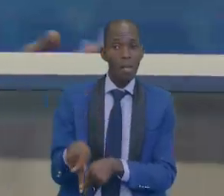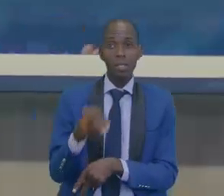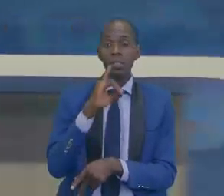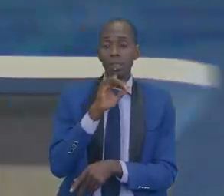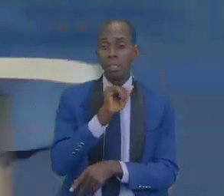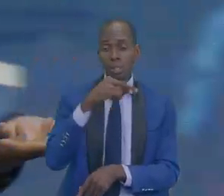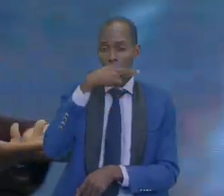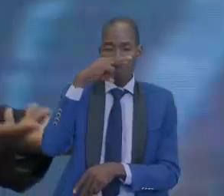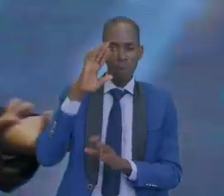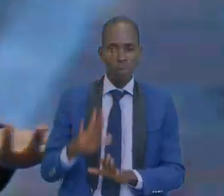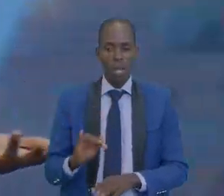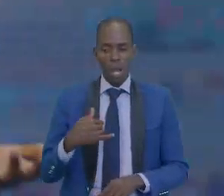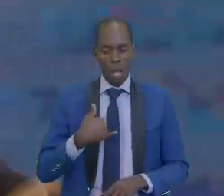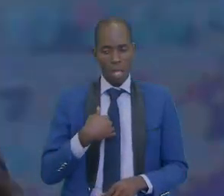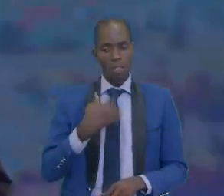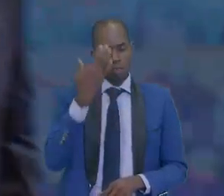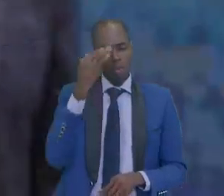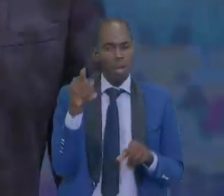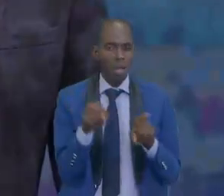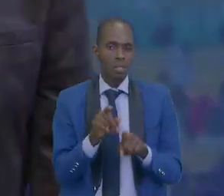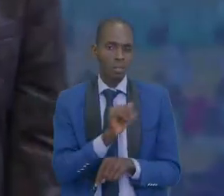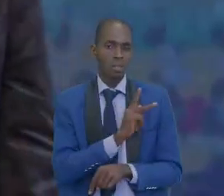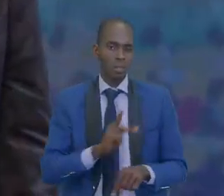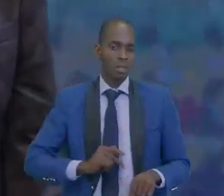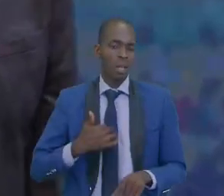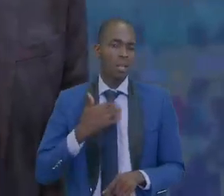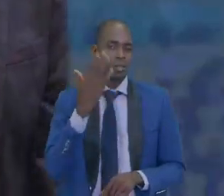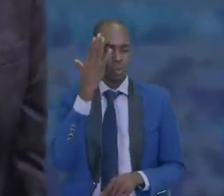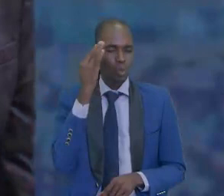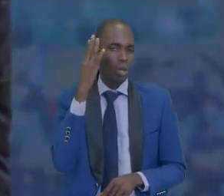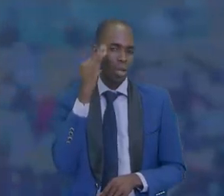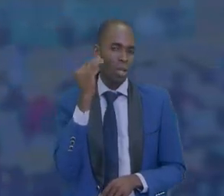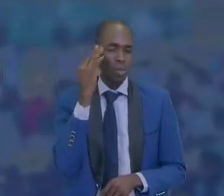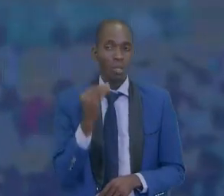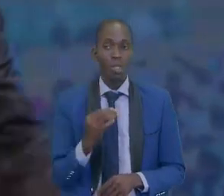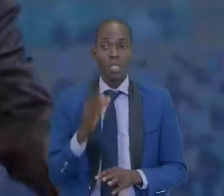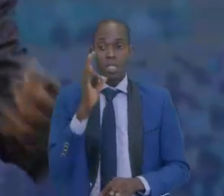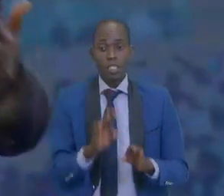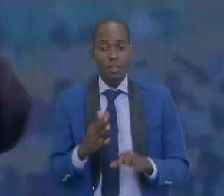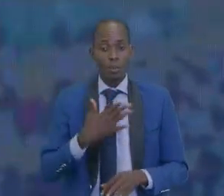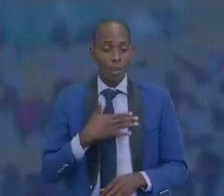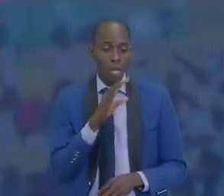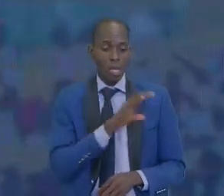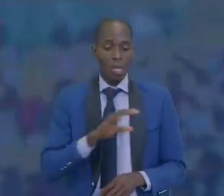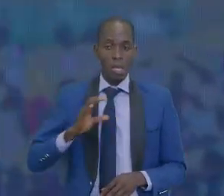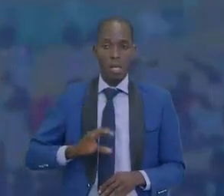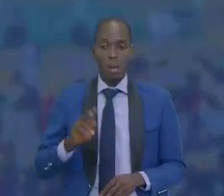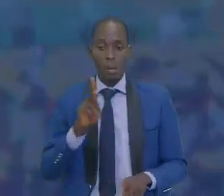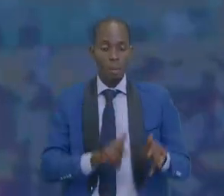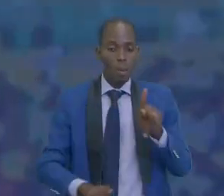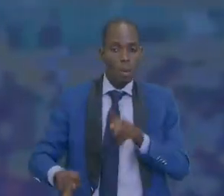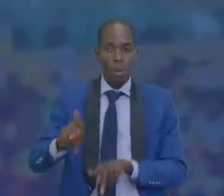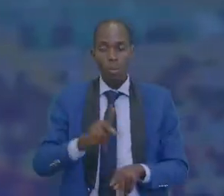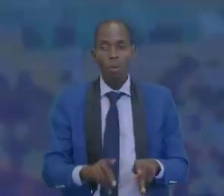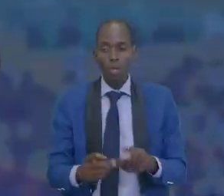I know as a king, if my citizens, my subjects, if they want, if they come to